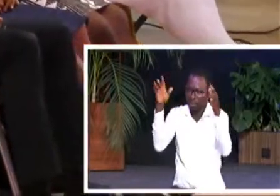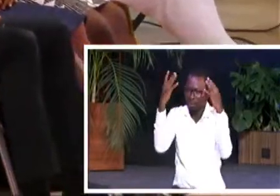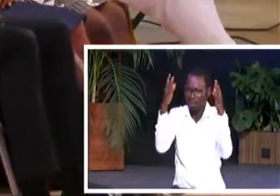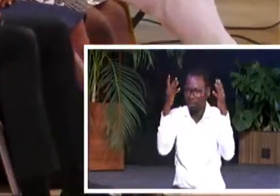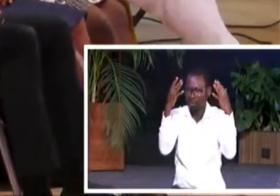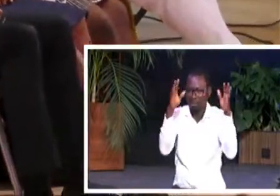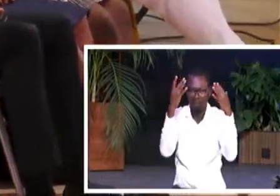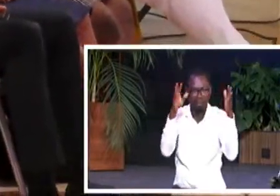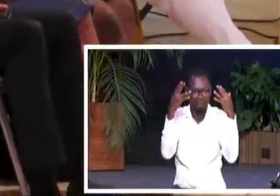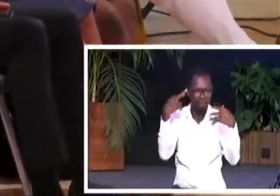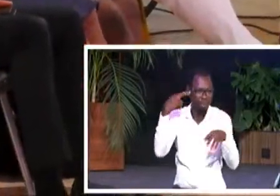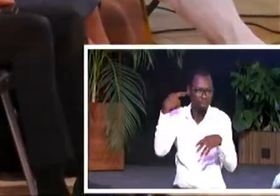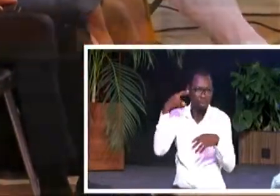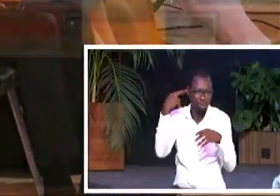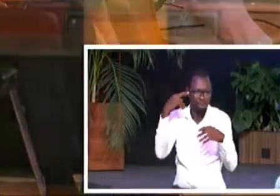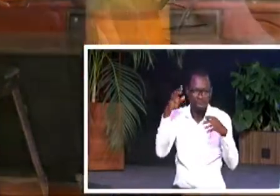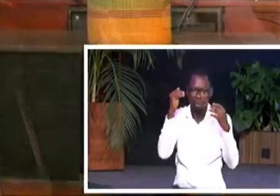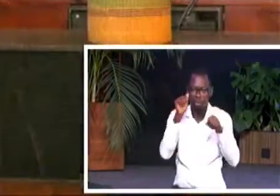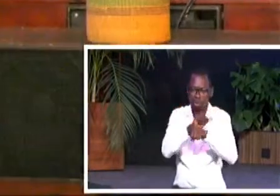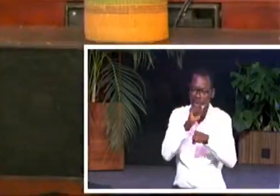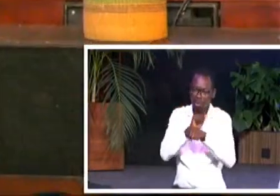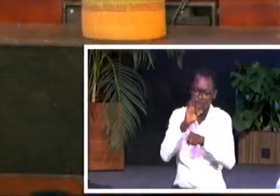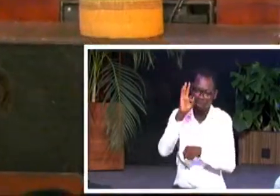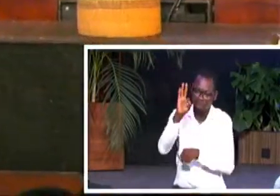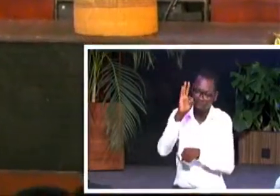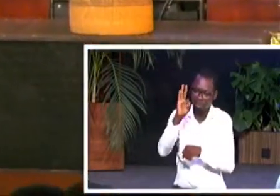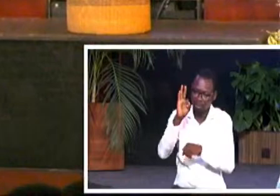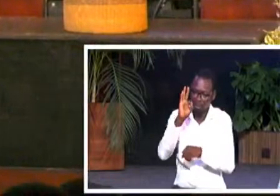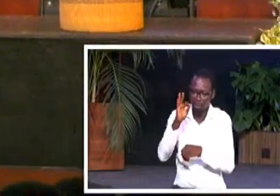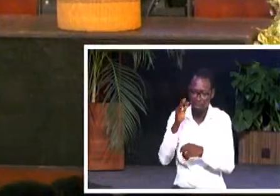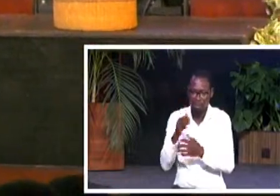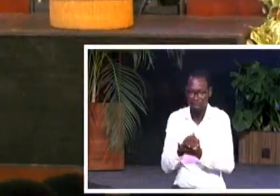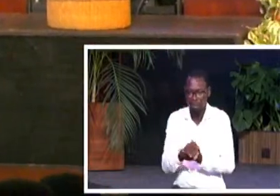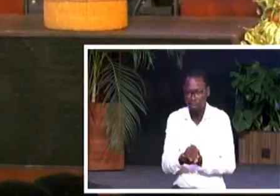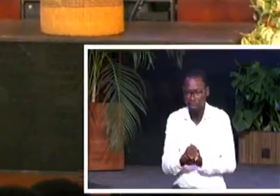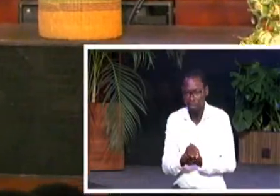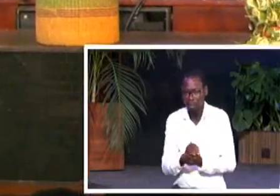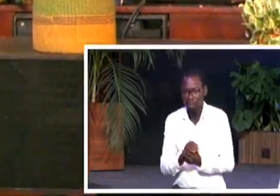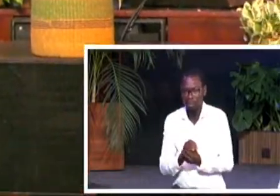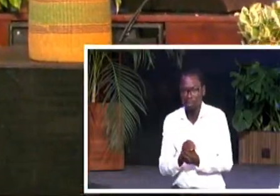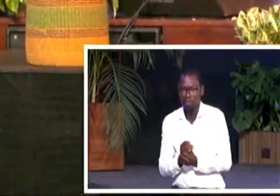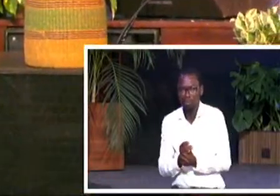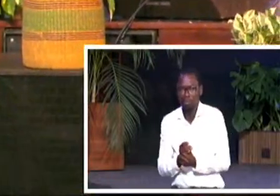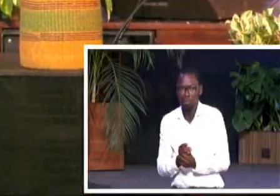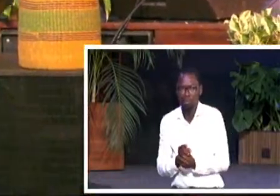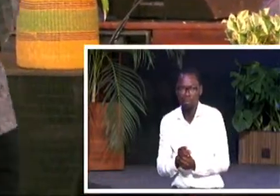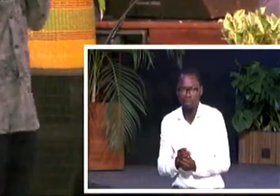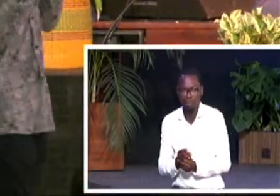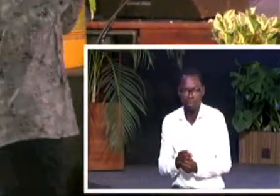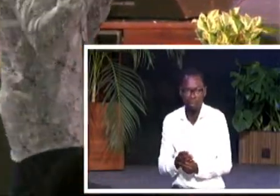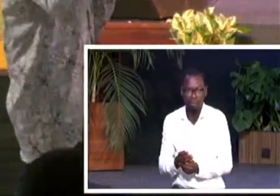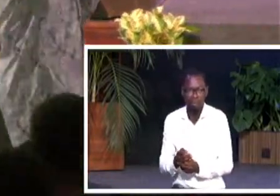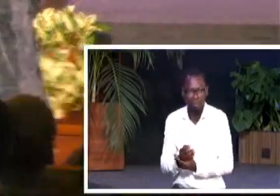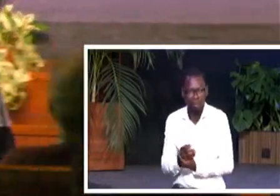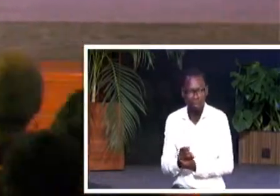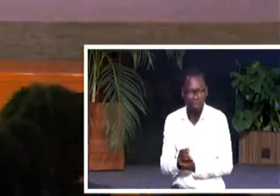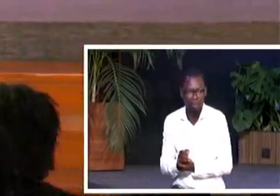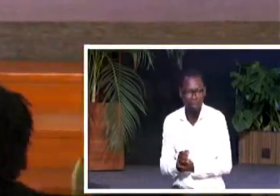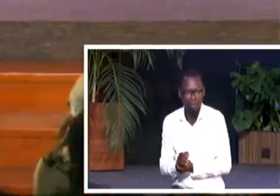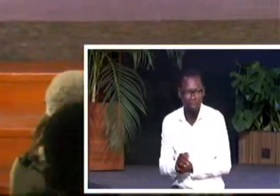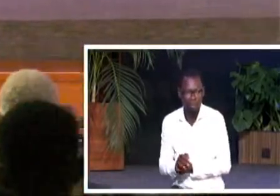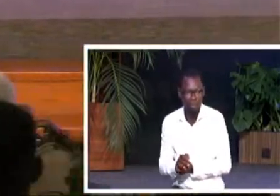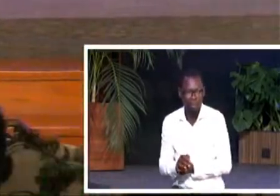media partners, you've done a fantastic job over the weeks. And their biggest applause. Let me do it in segments. A round of applause